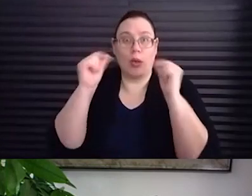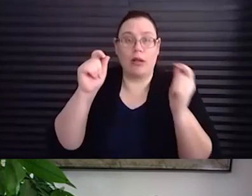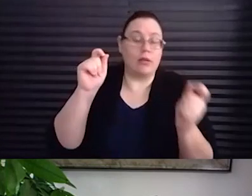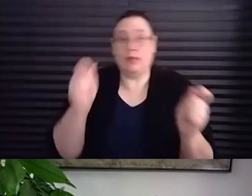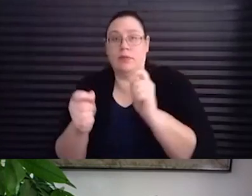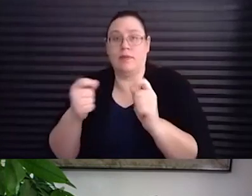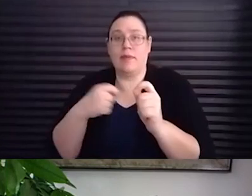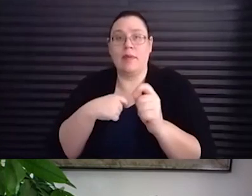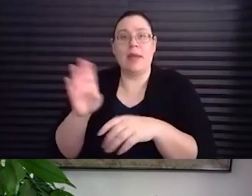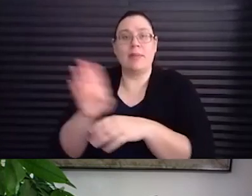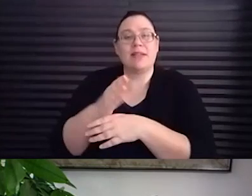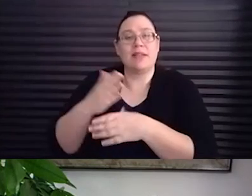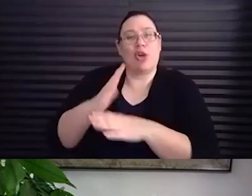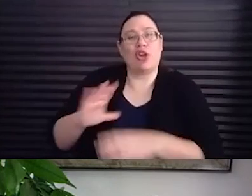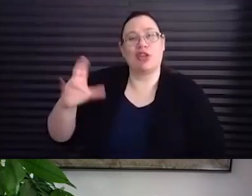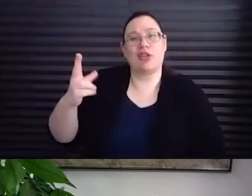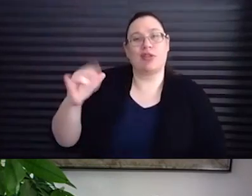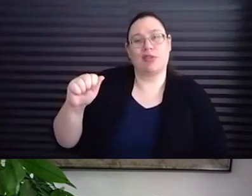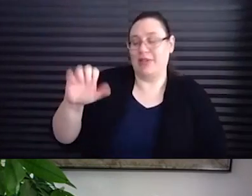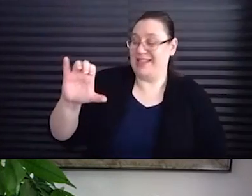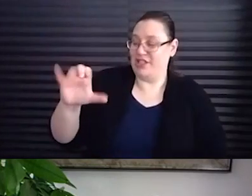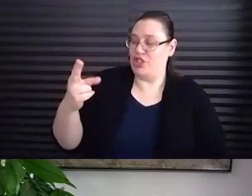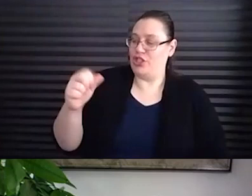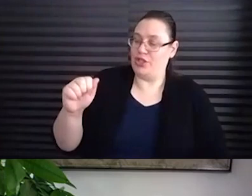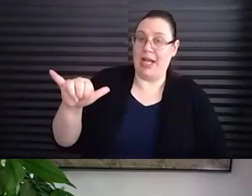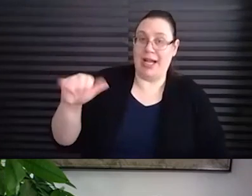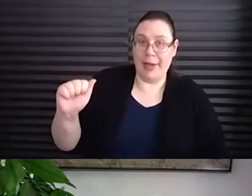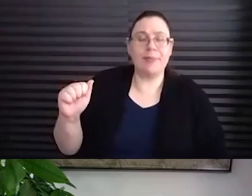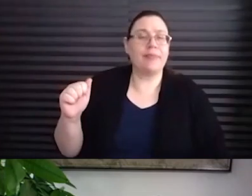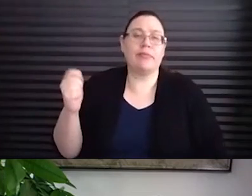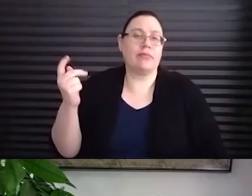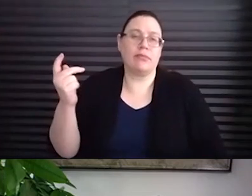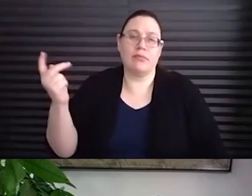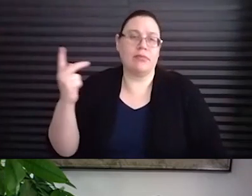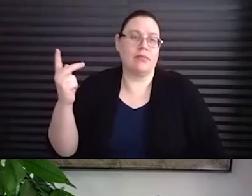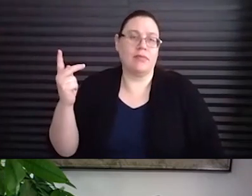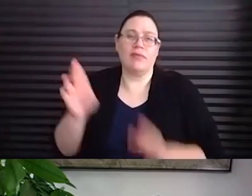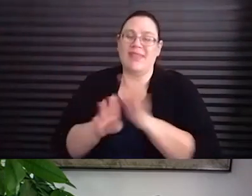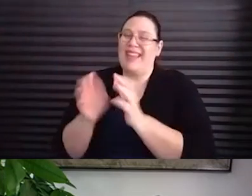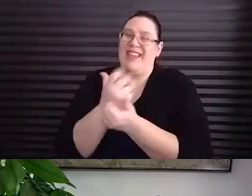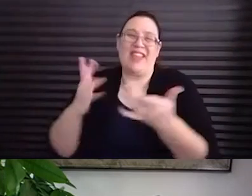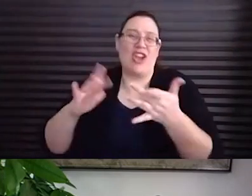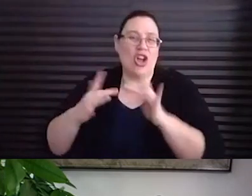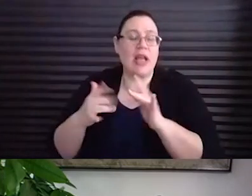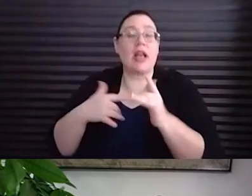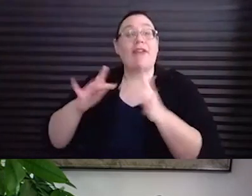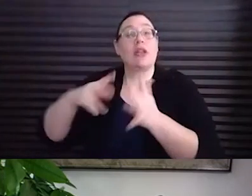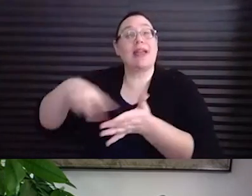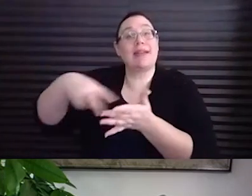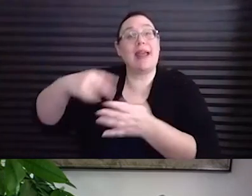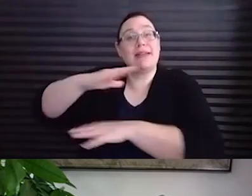business partner Chaya. We just built everything online. We have an online dance platform